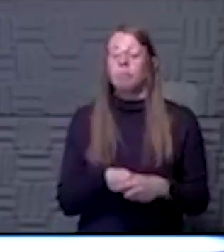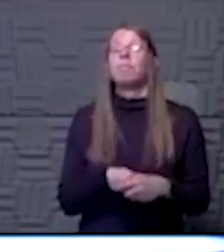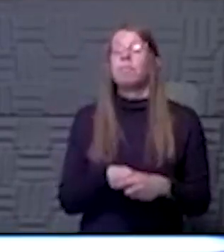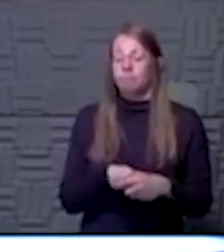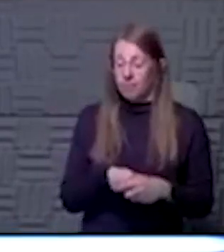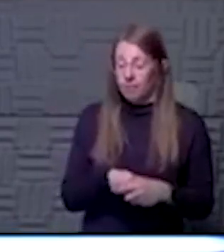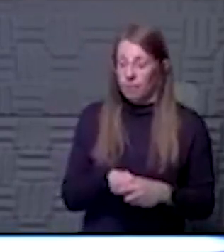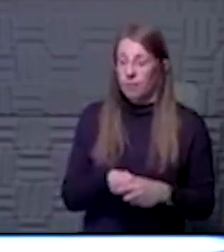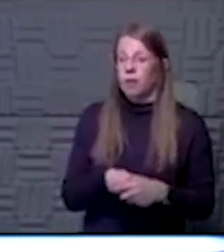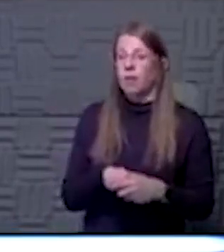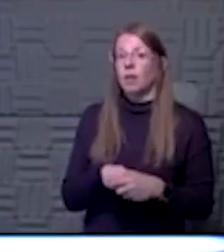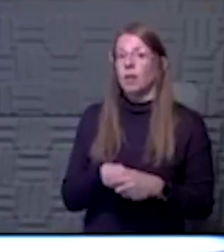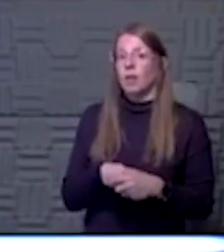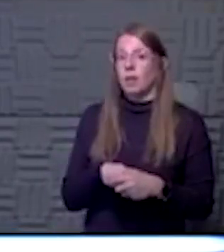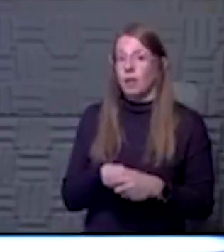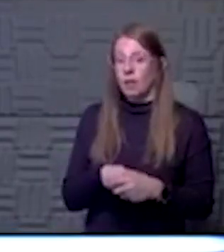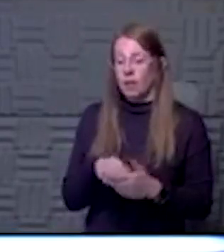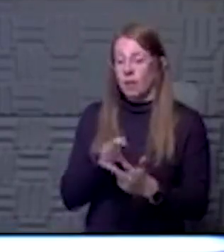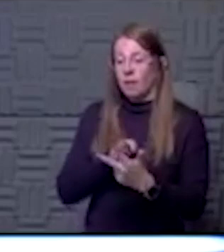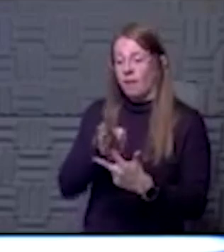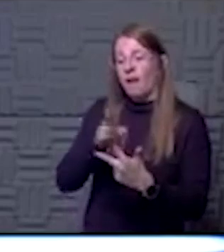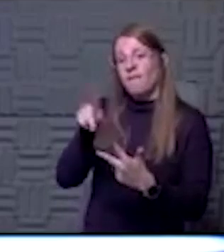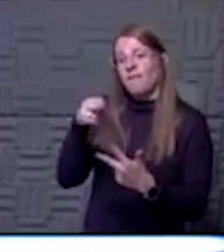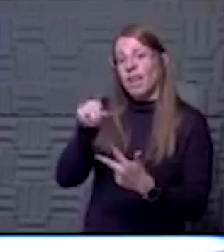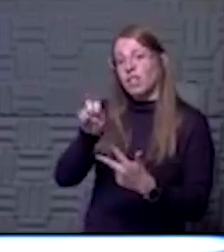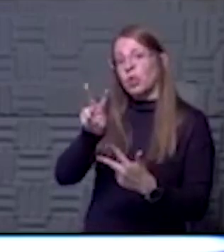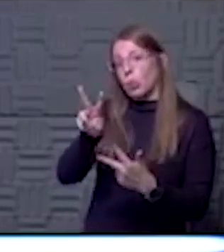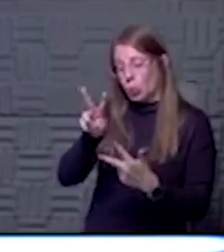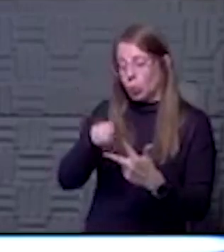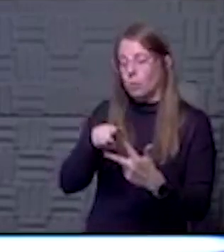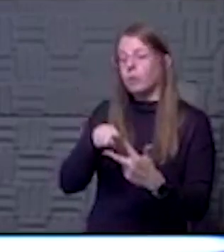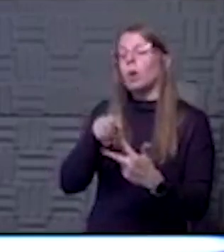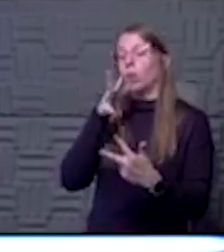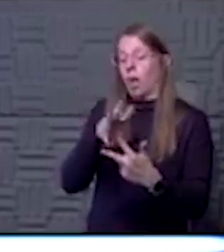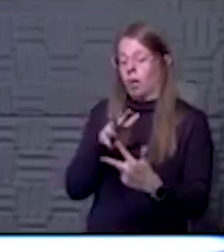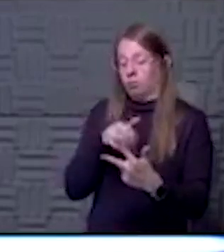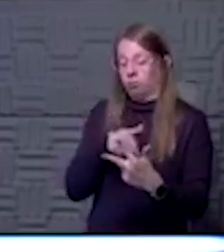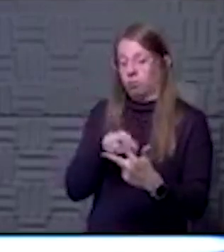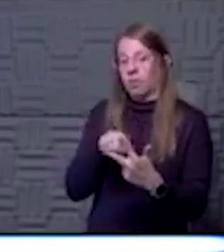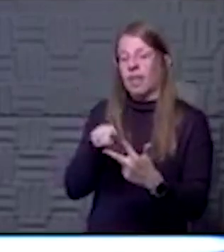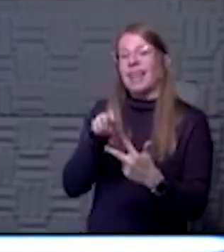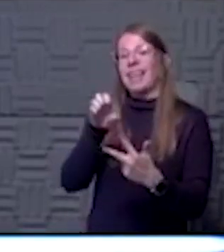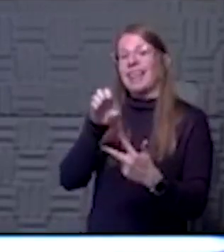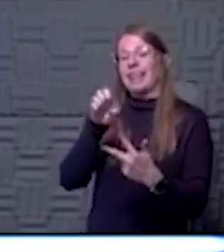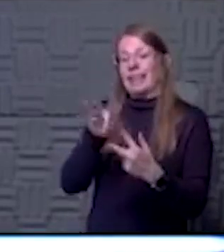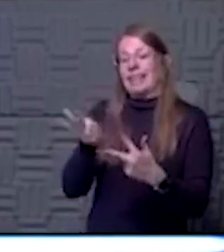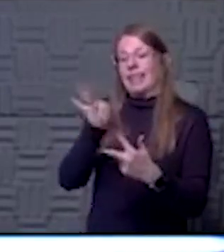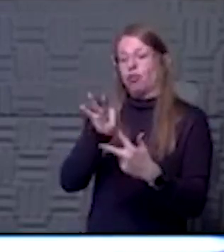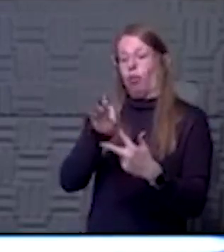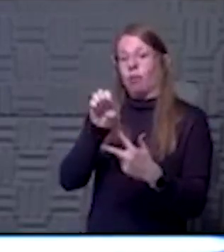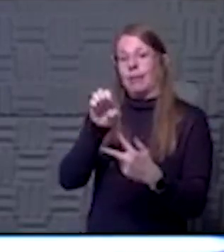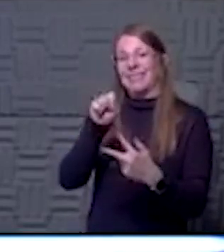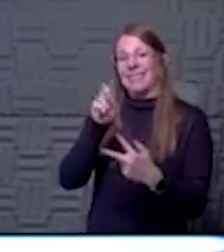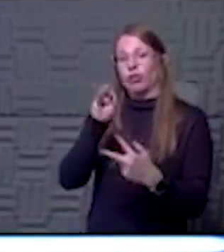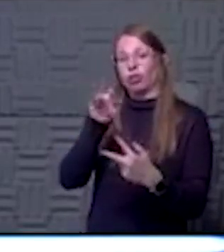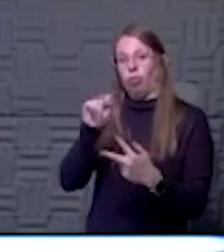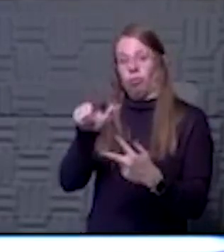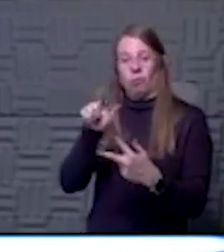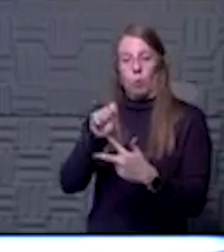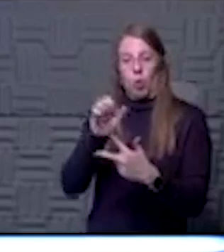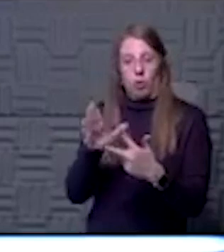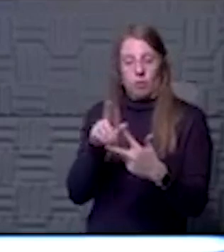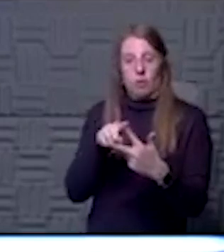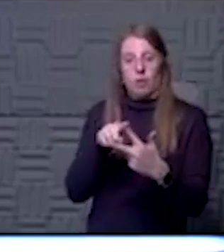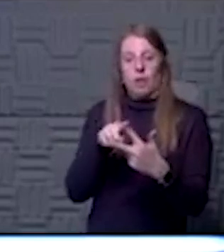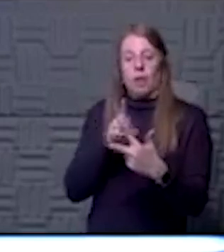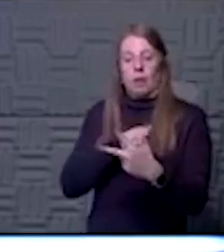that early phase 2 portion when I said we will continue to look at essential workers after that. So initially it'll be